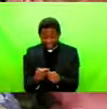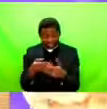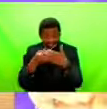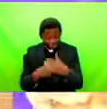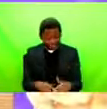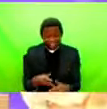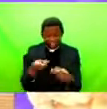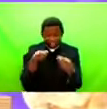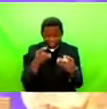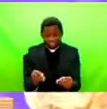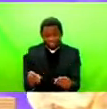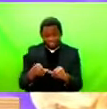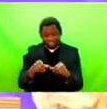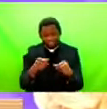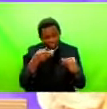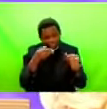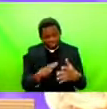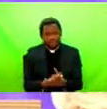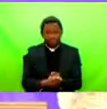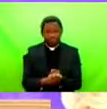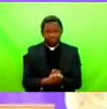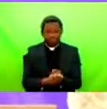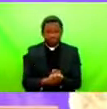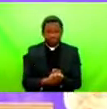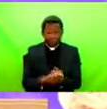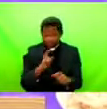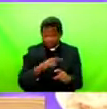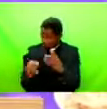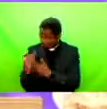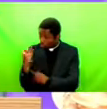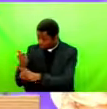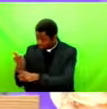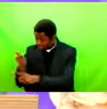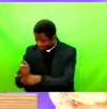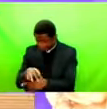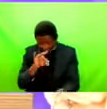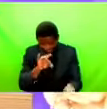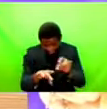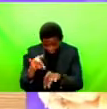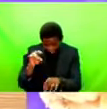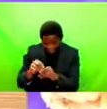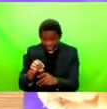leaders. But God intentionally selected a neck for me.